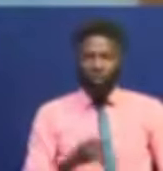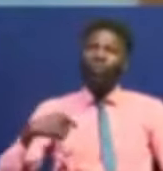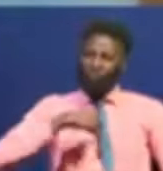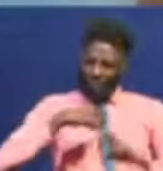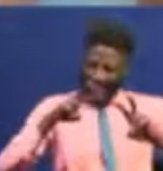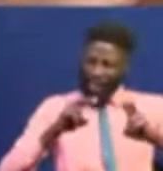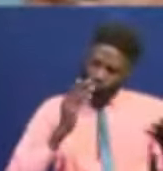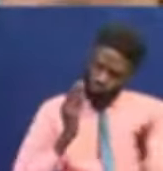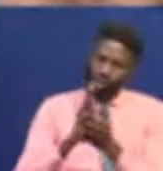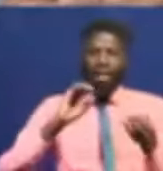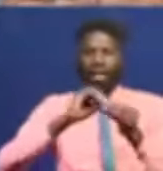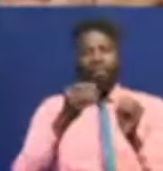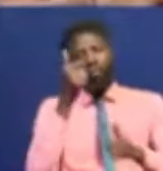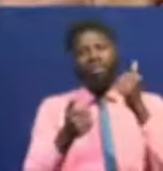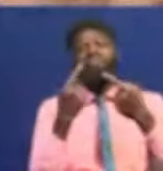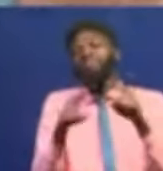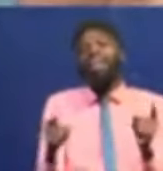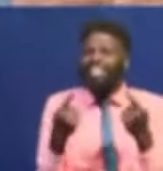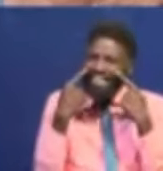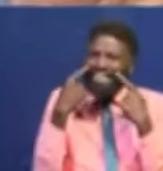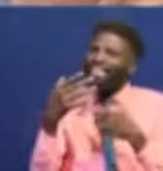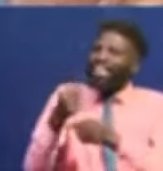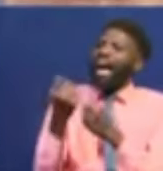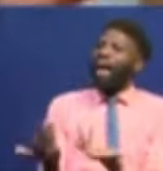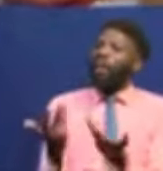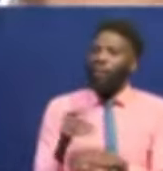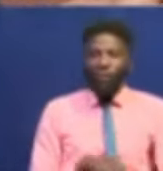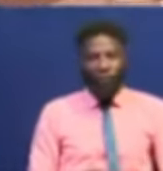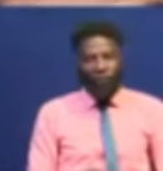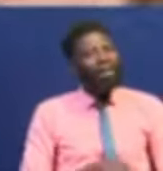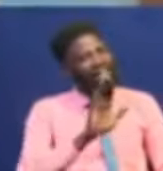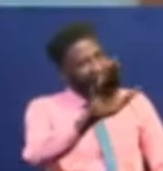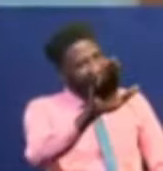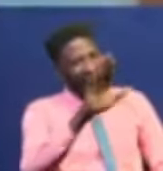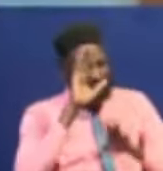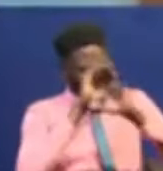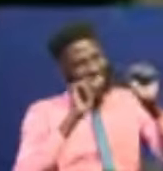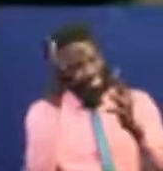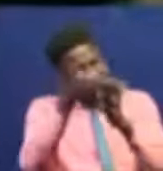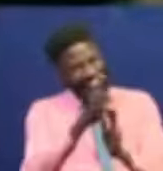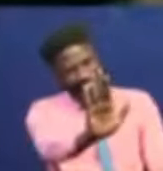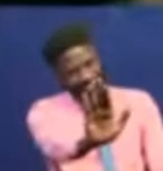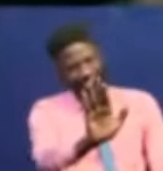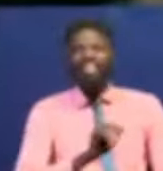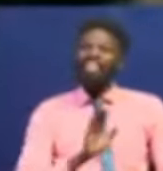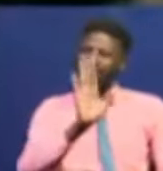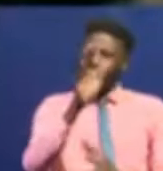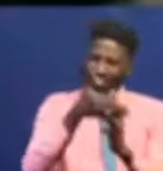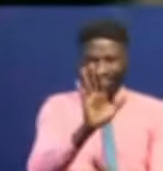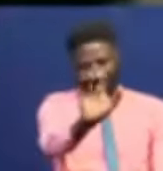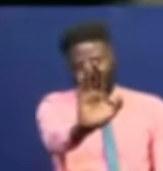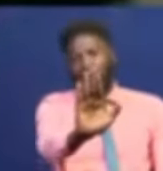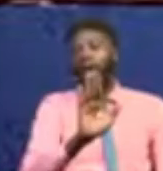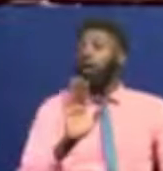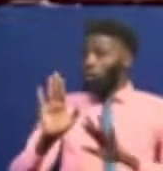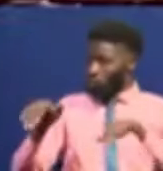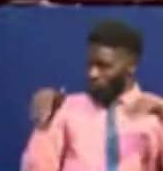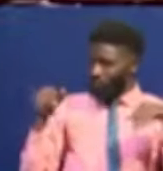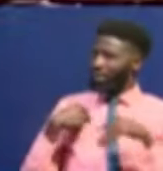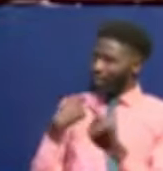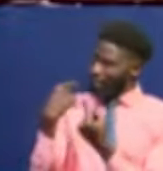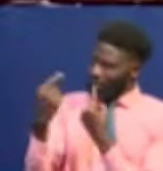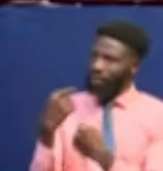are. Okay. But that is the credibility of the organization that you're telling. Mr. President, that may well be. Let me also... My question,